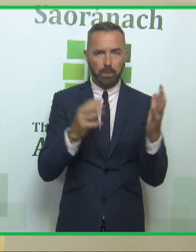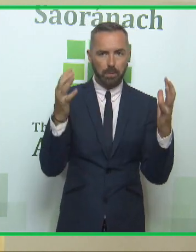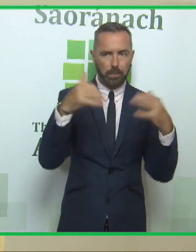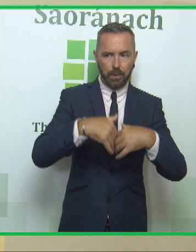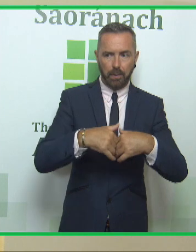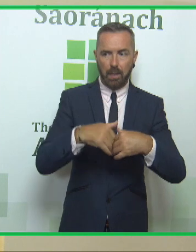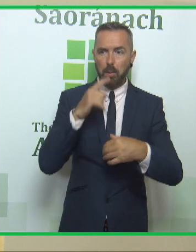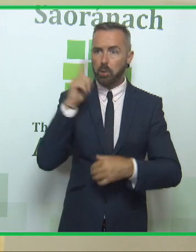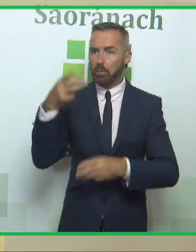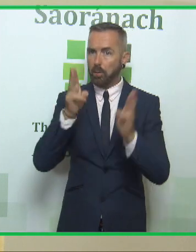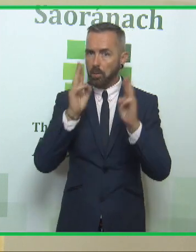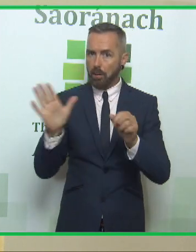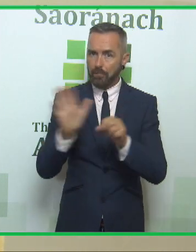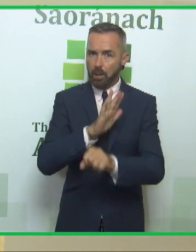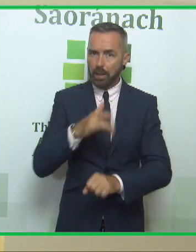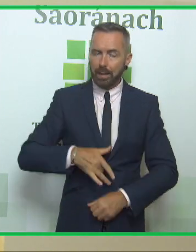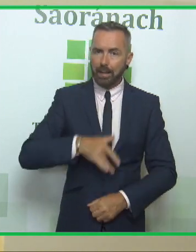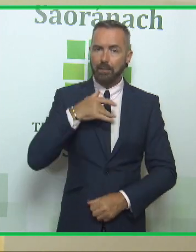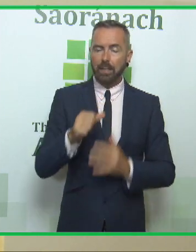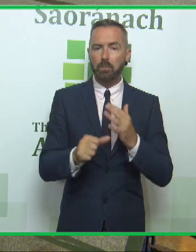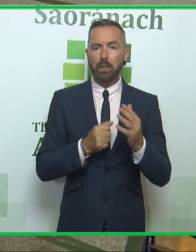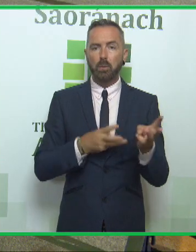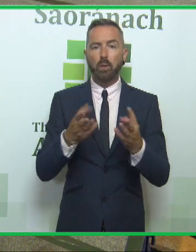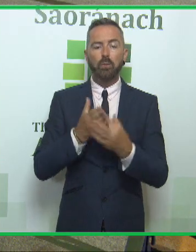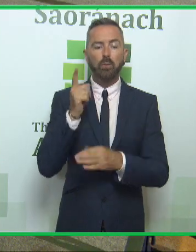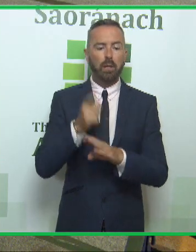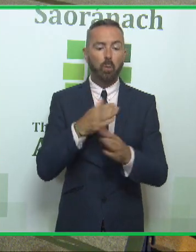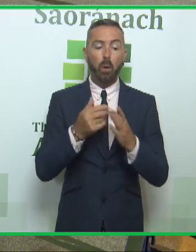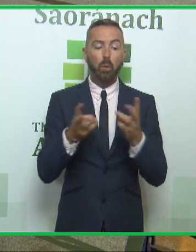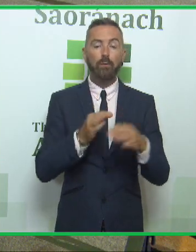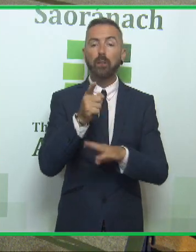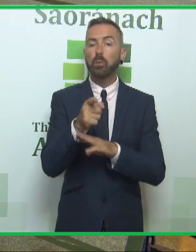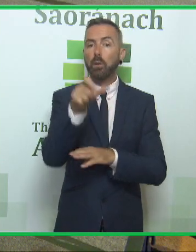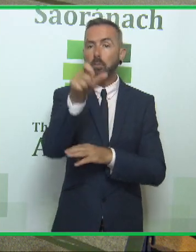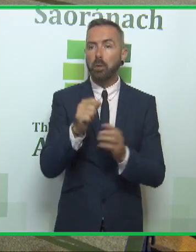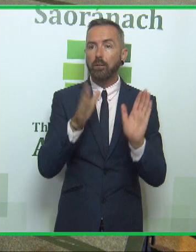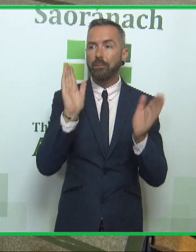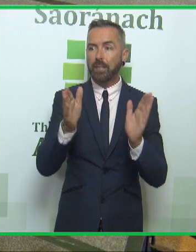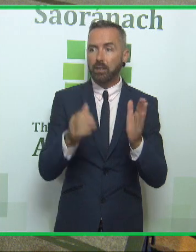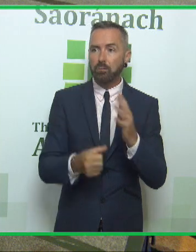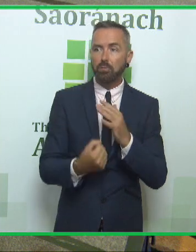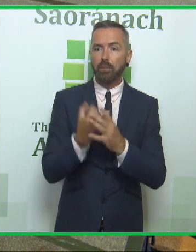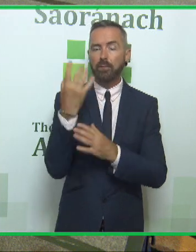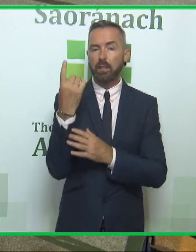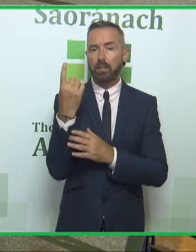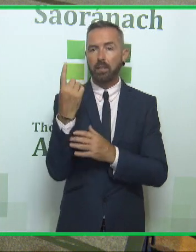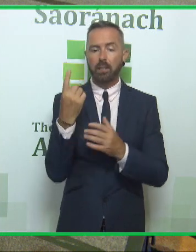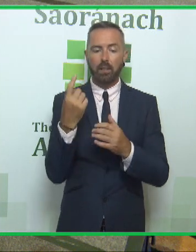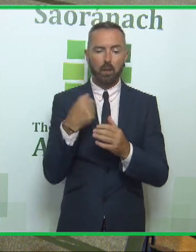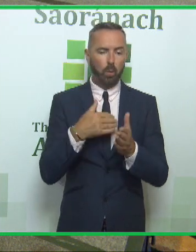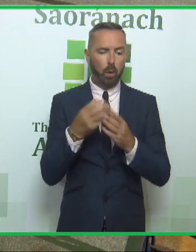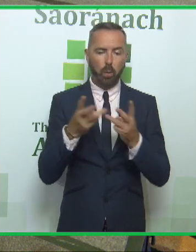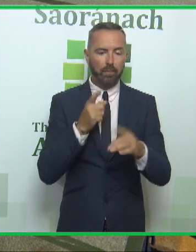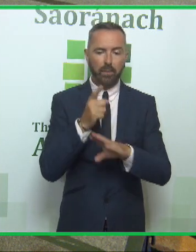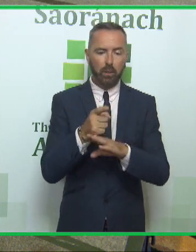coming through that. So what worked for you, and as someone who has been through that experience, what worked for you that got you out to